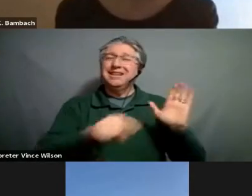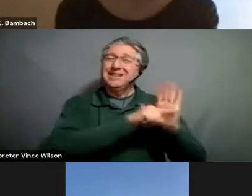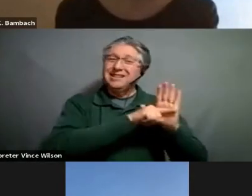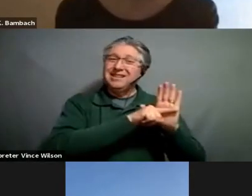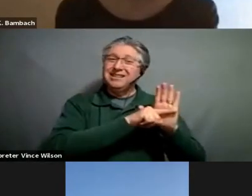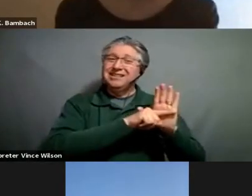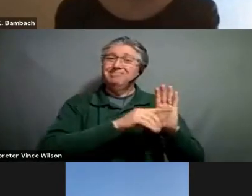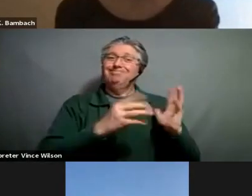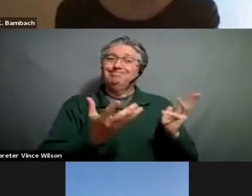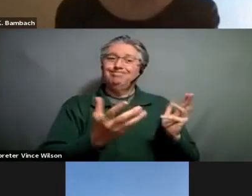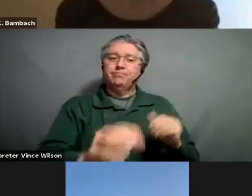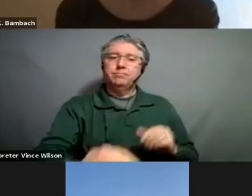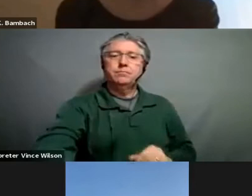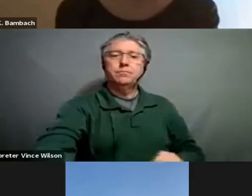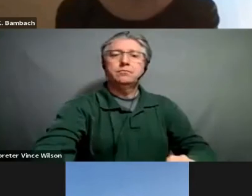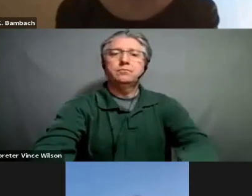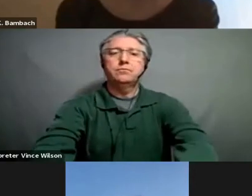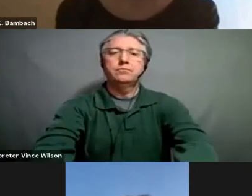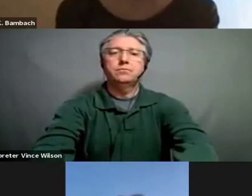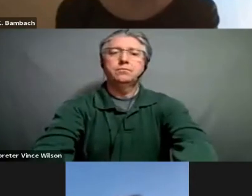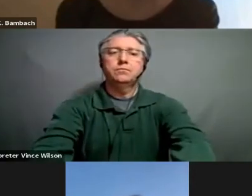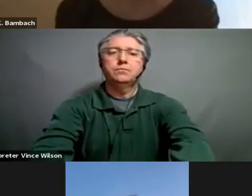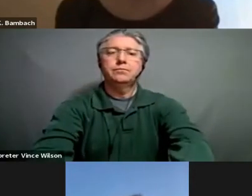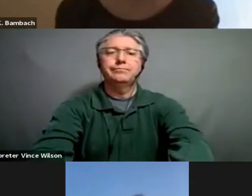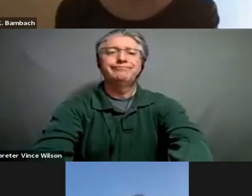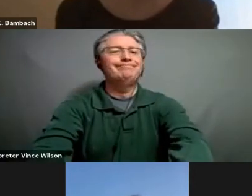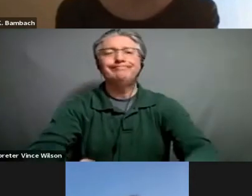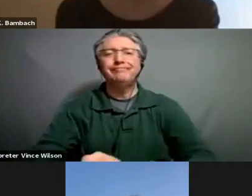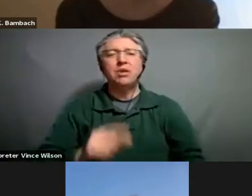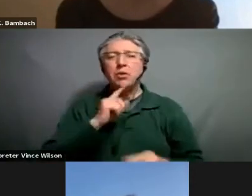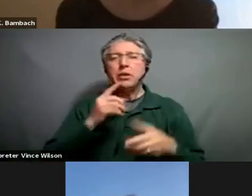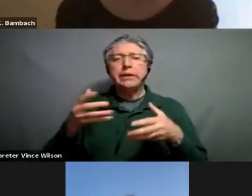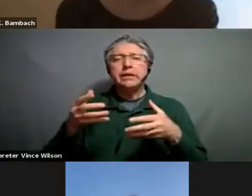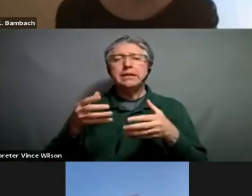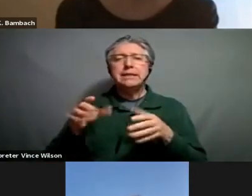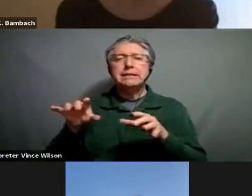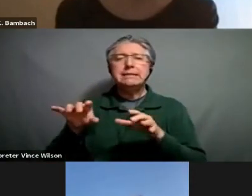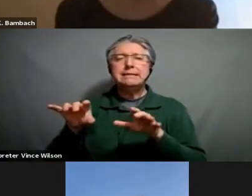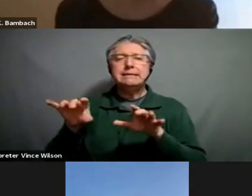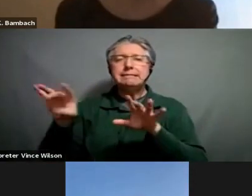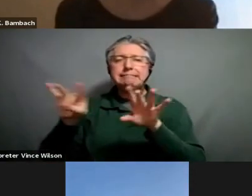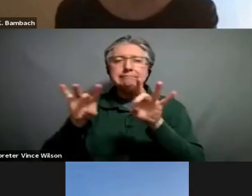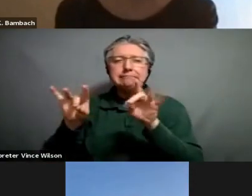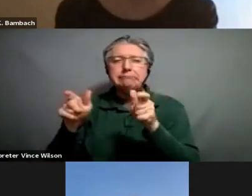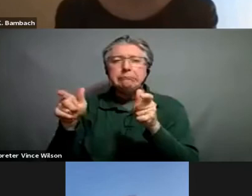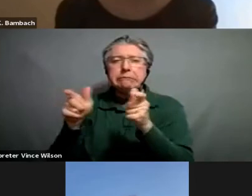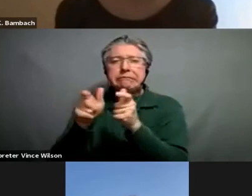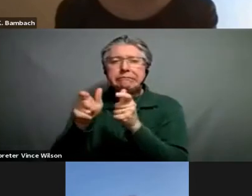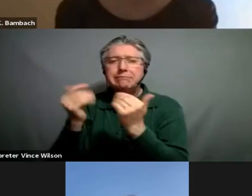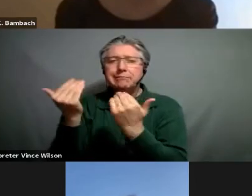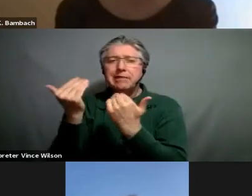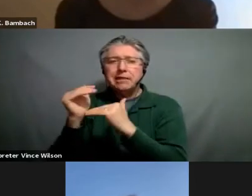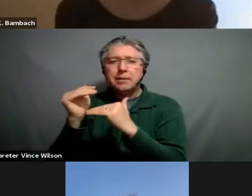cons are similar, as like you don't get a big enough sample size, like you get a